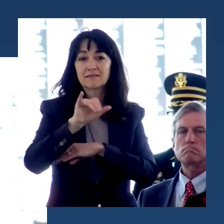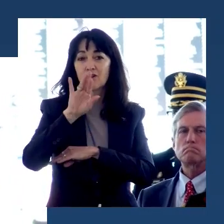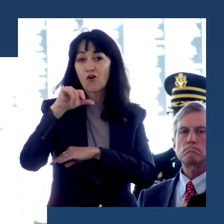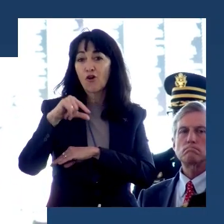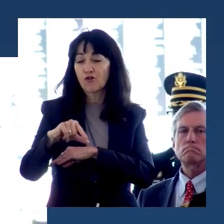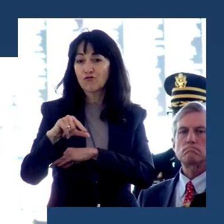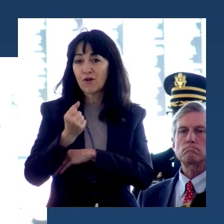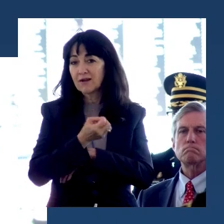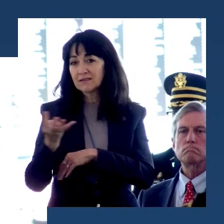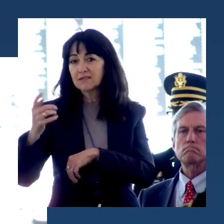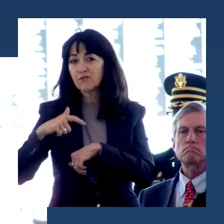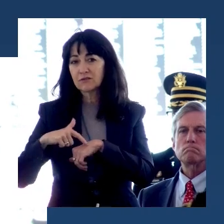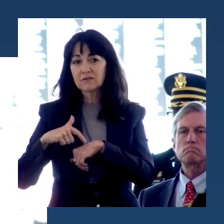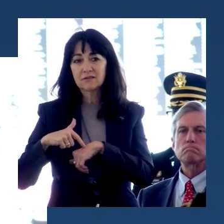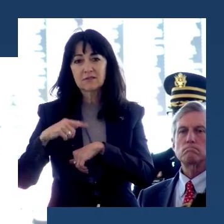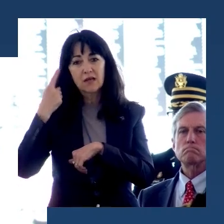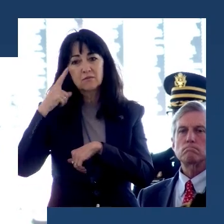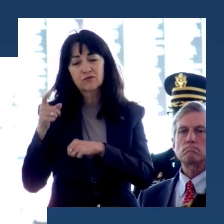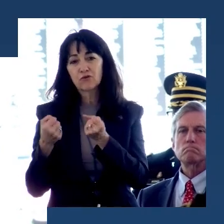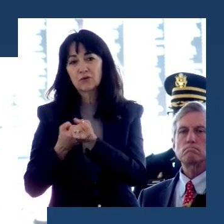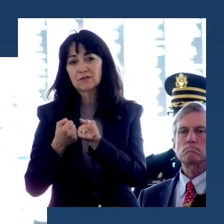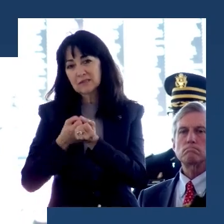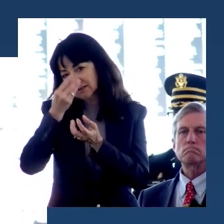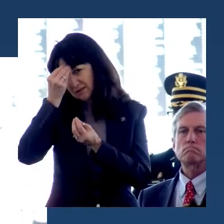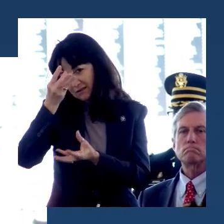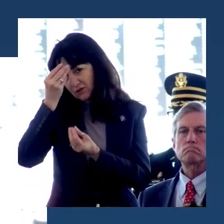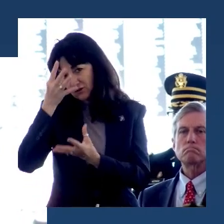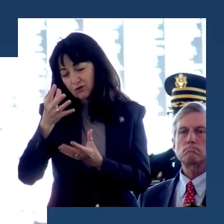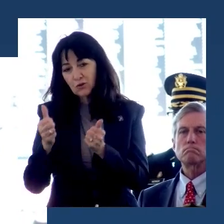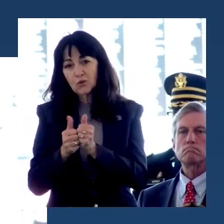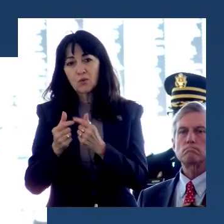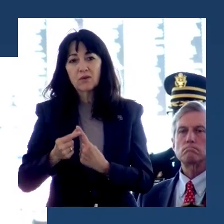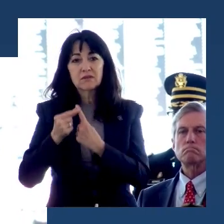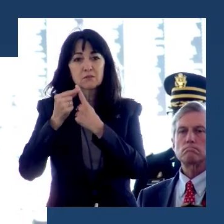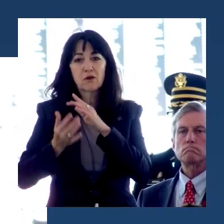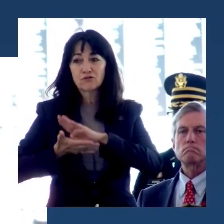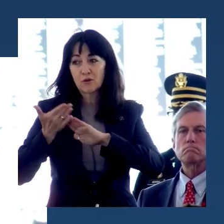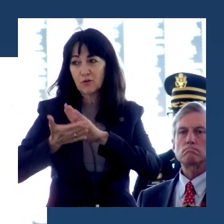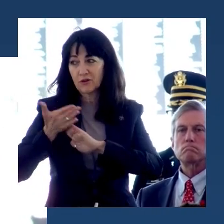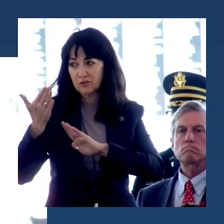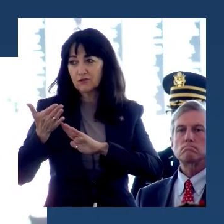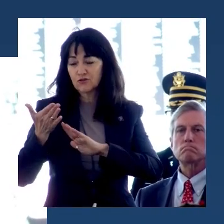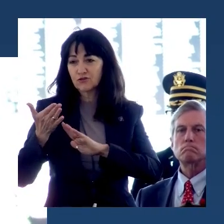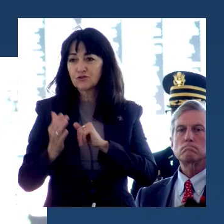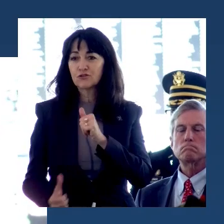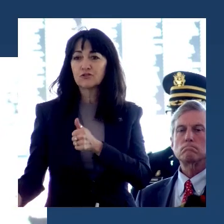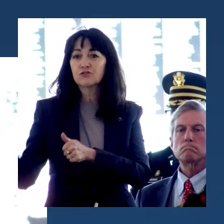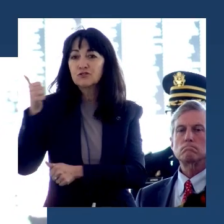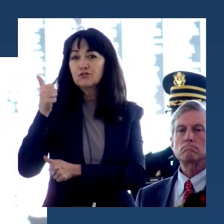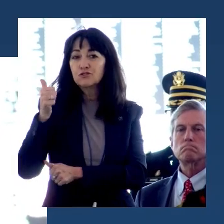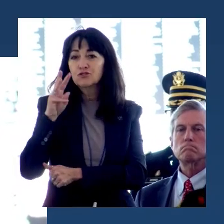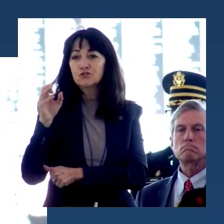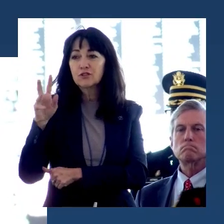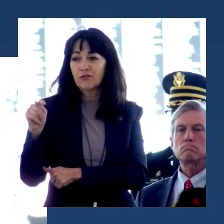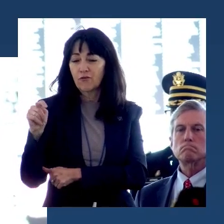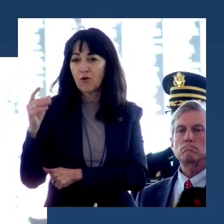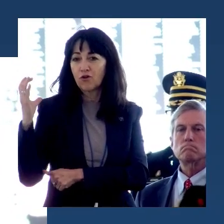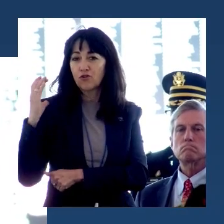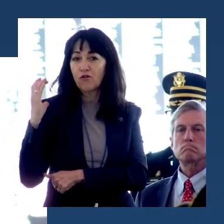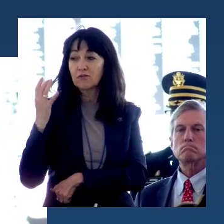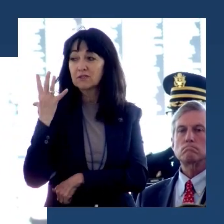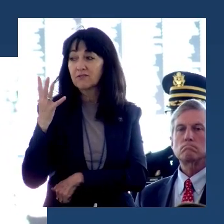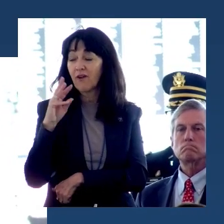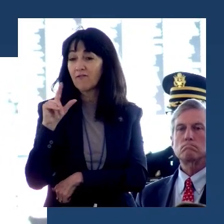times as an intelligence analyst with special operations. Chief Warrant Officer 5 Wilson, the floor is